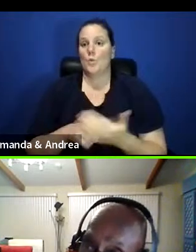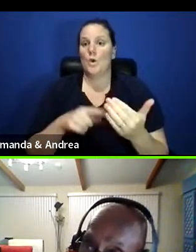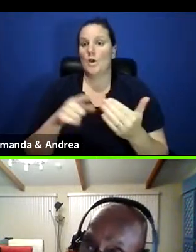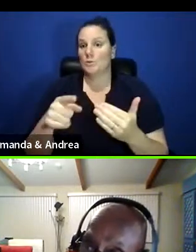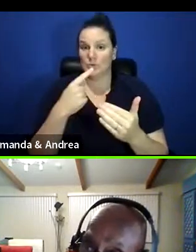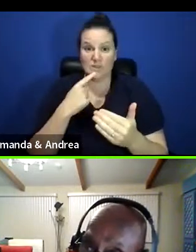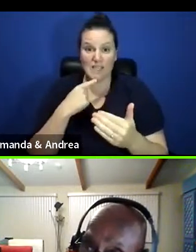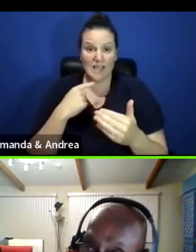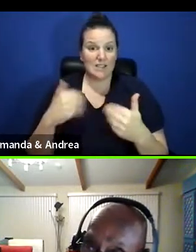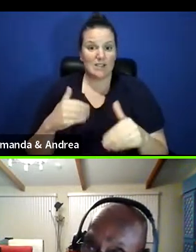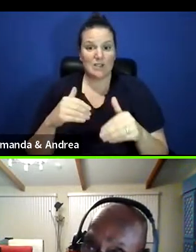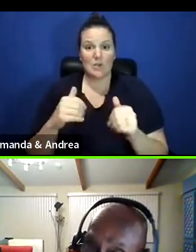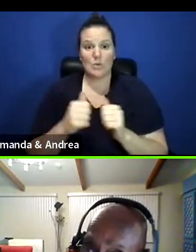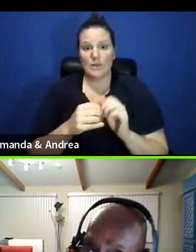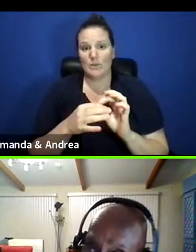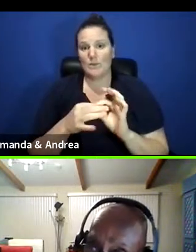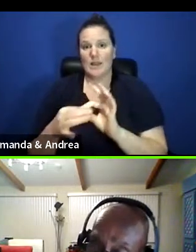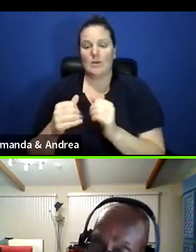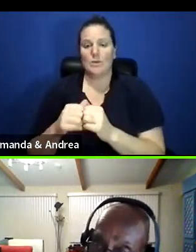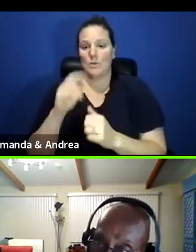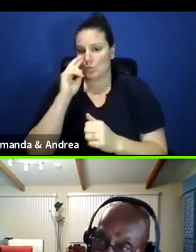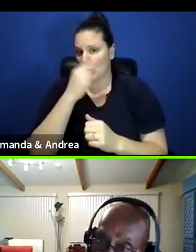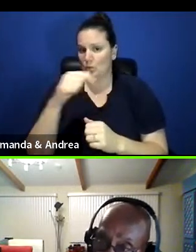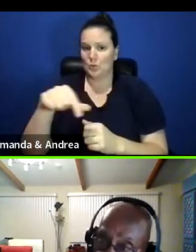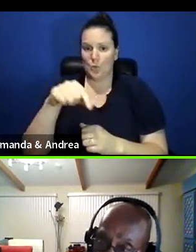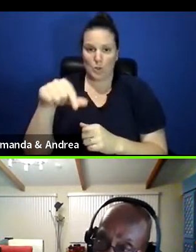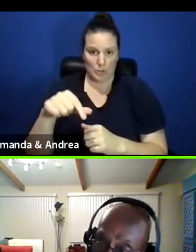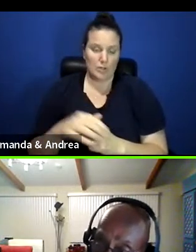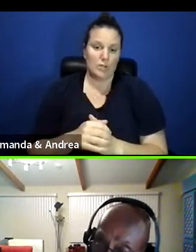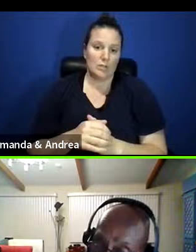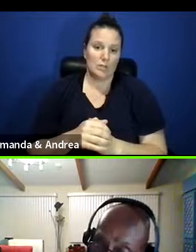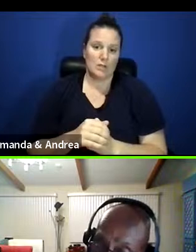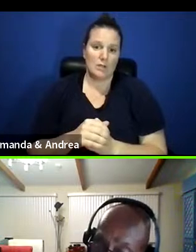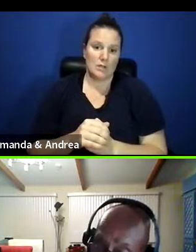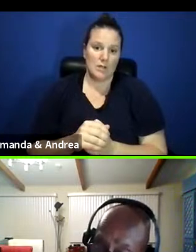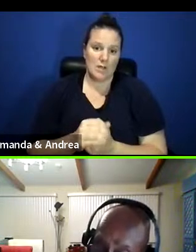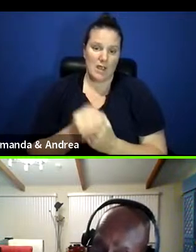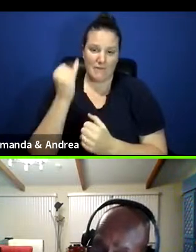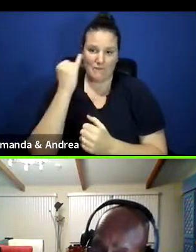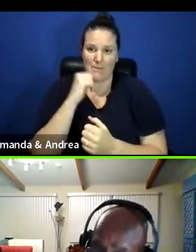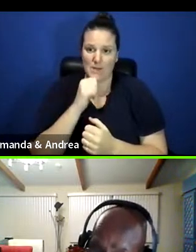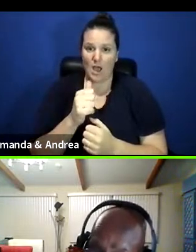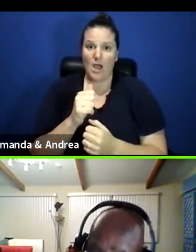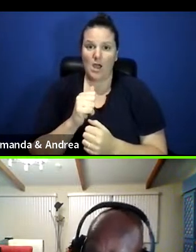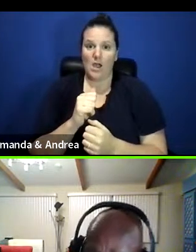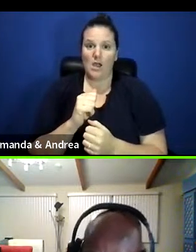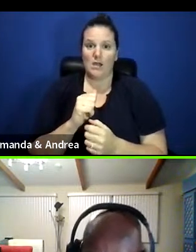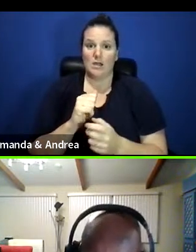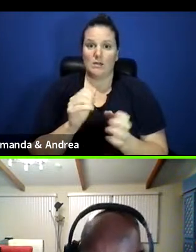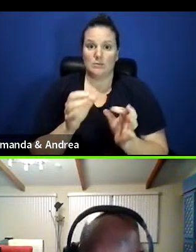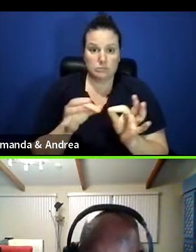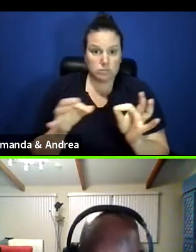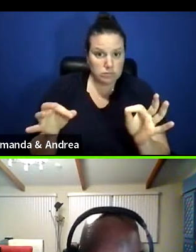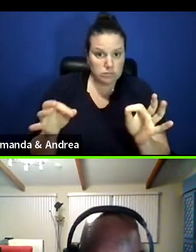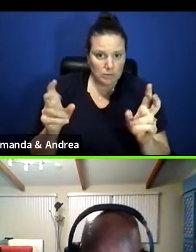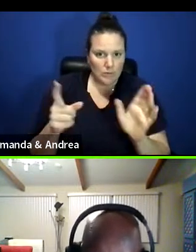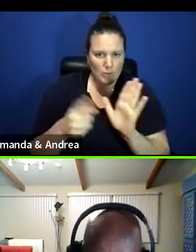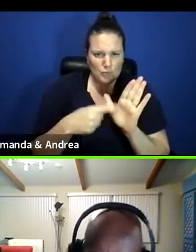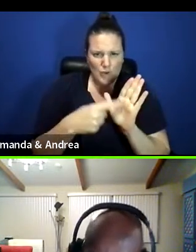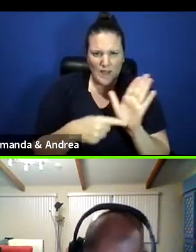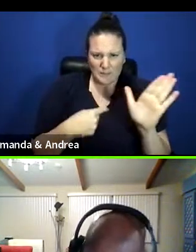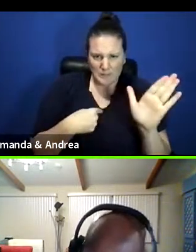said with regards to Rose Quarters. And if I'm not stating you correctly, it's okay to correct